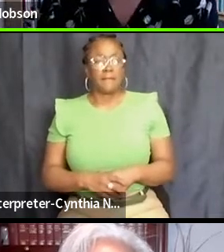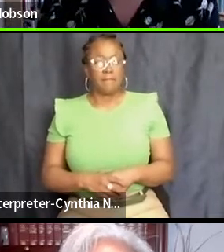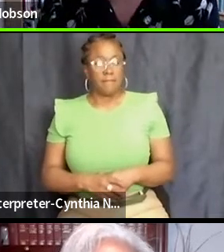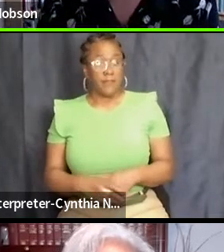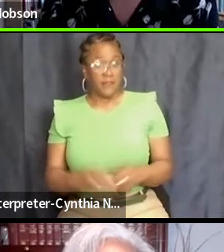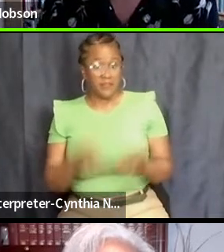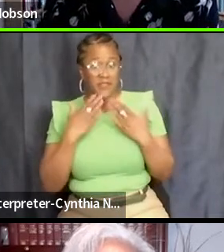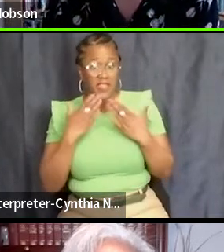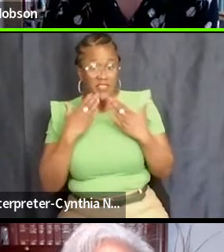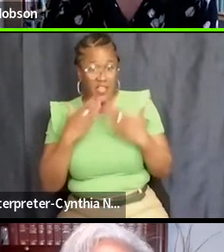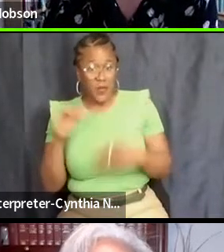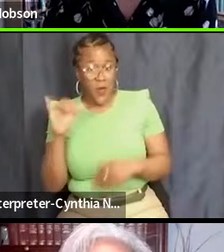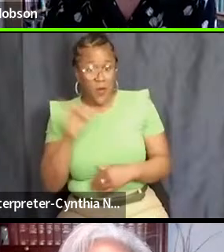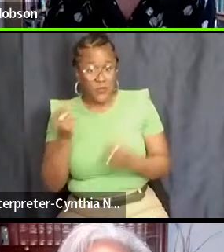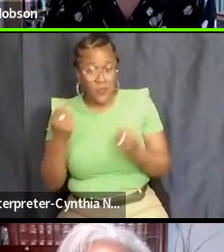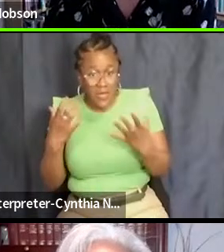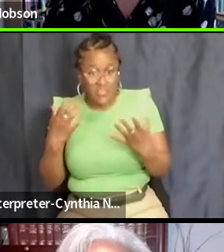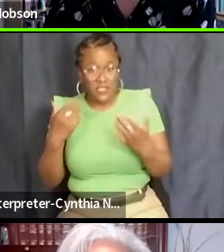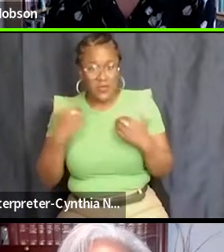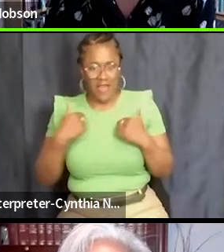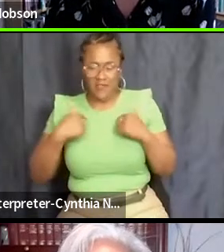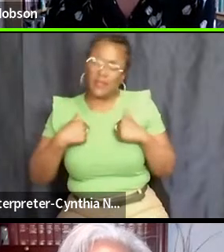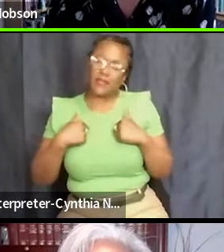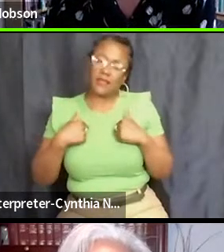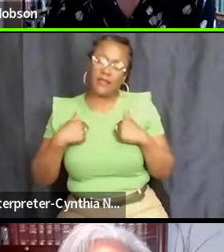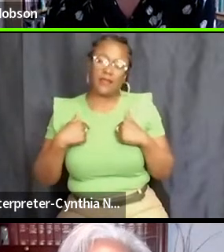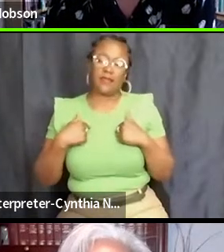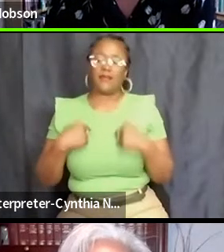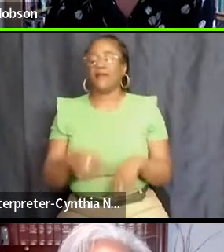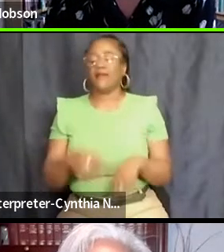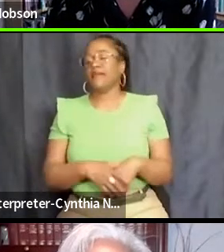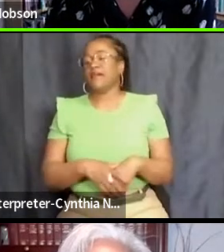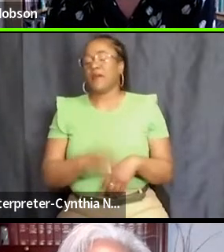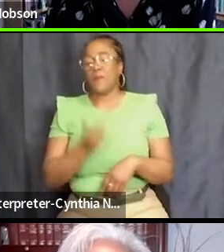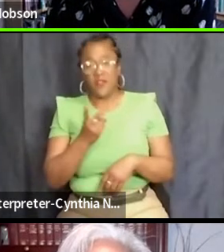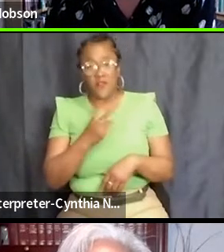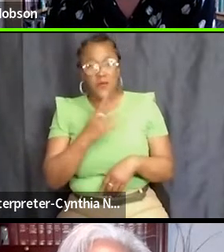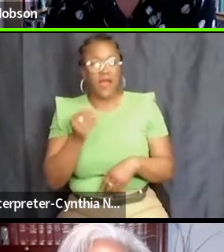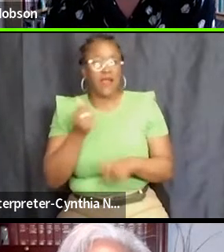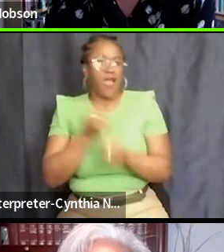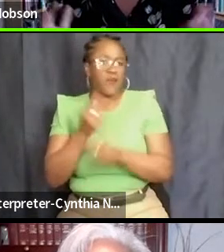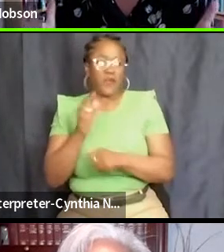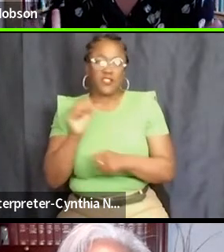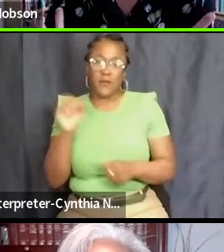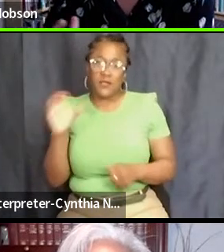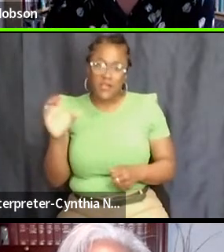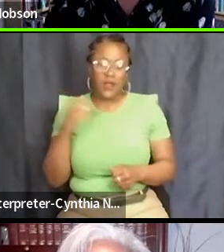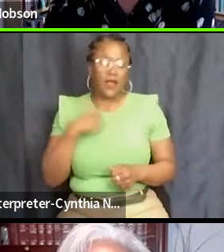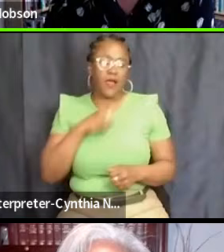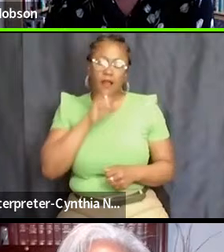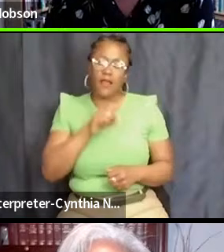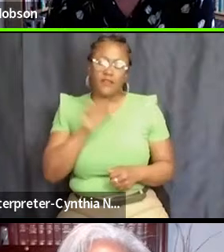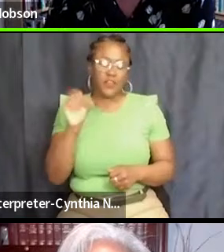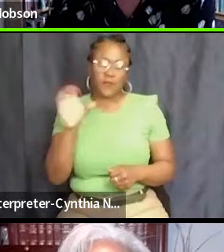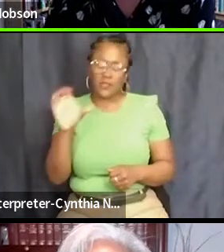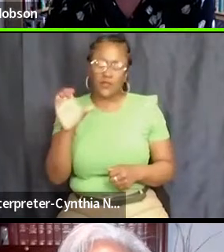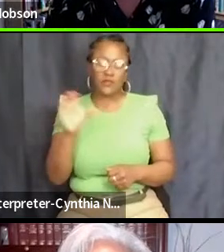Thank you also so much for having me, Professors Theo Harris and Spencer and everyone at the Schomburg. I love the Schomburg so